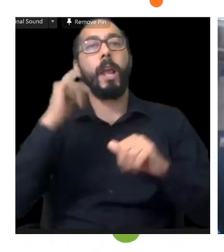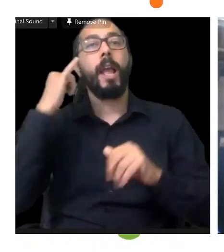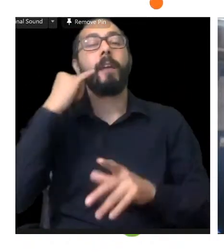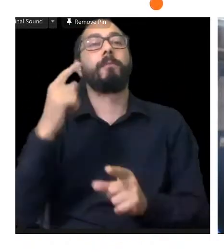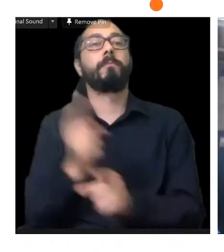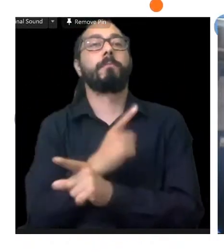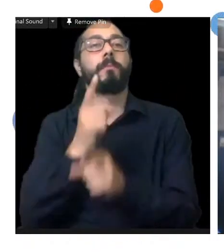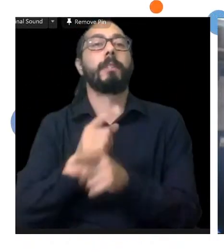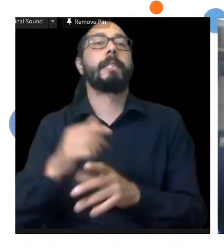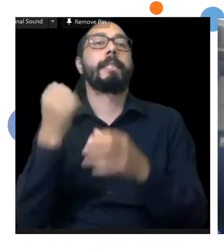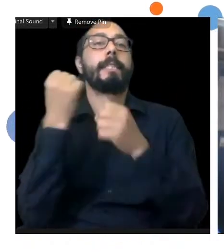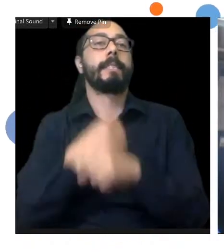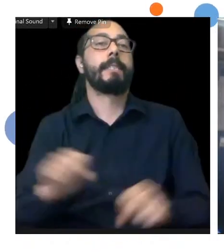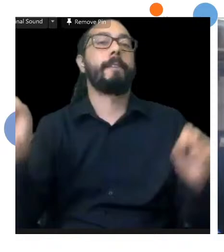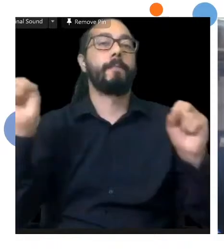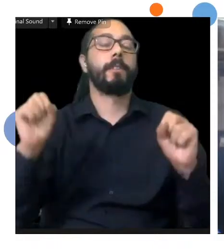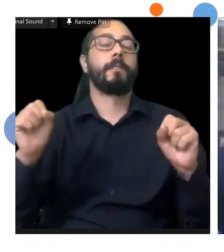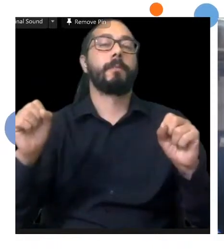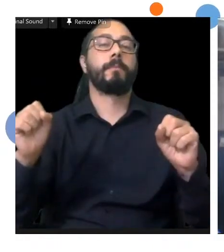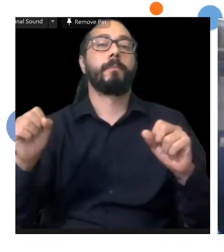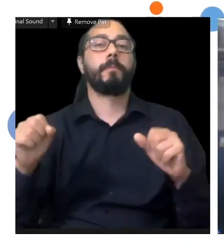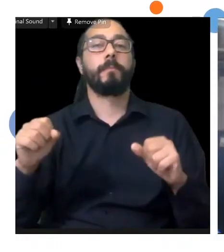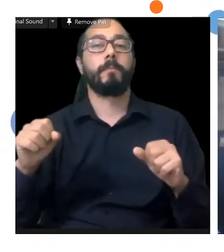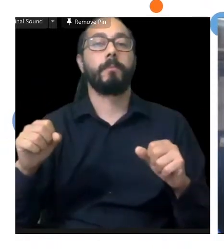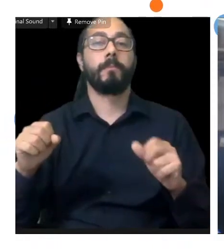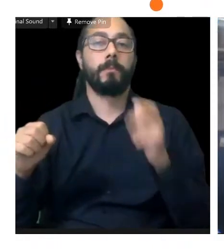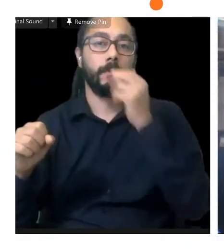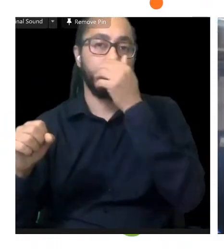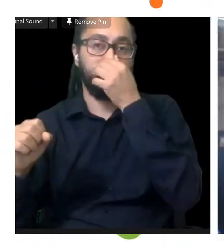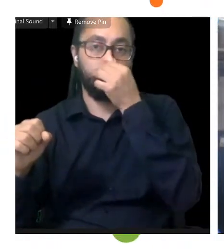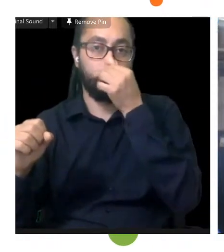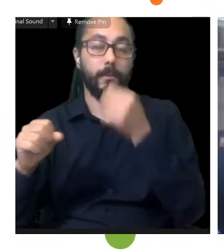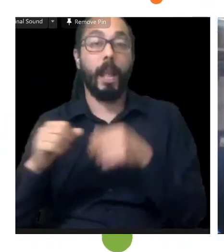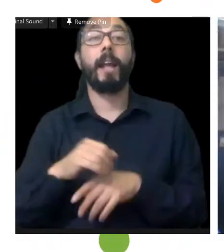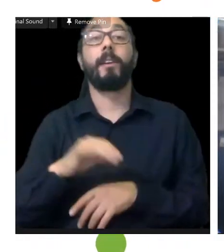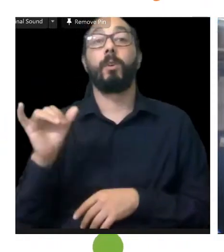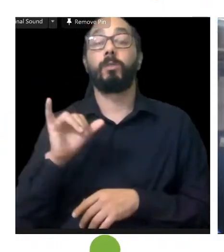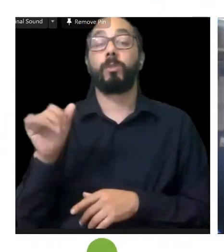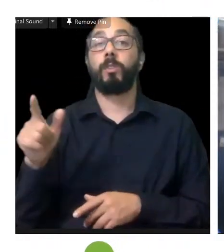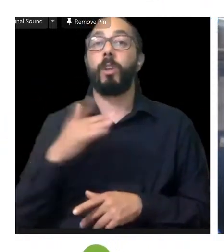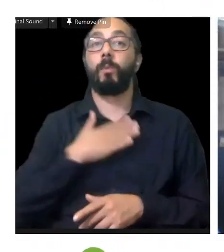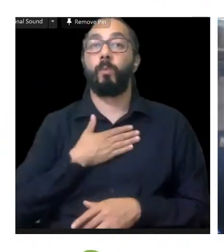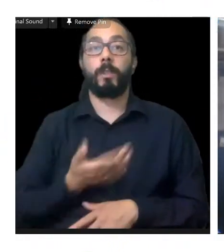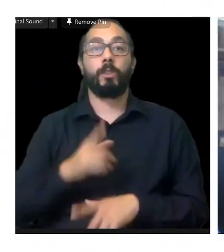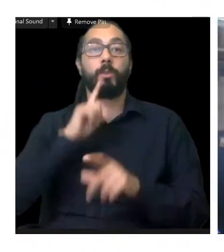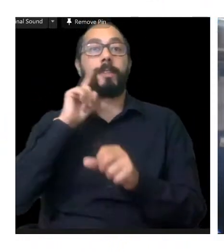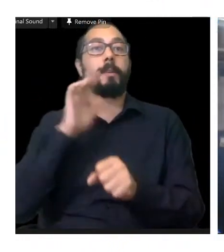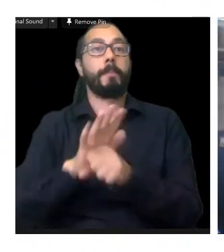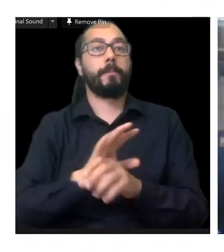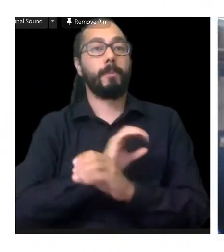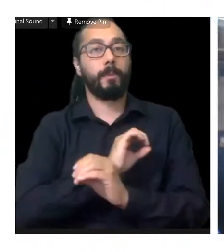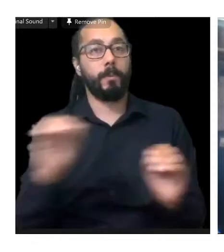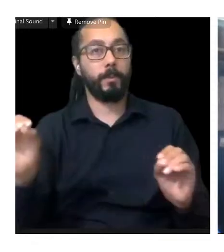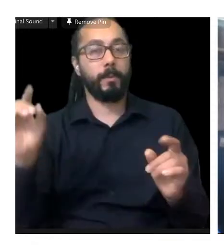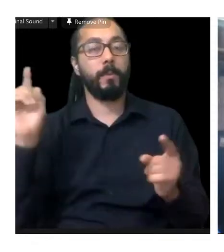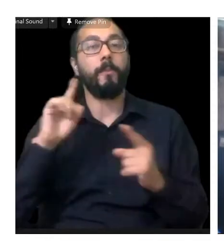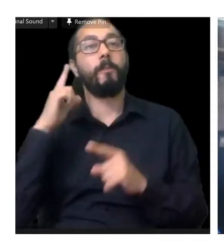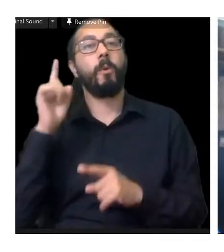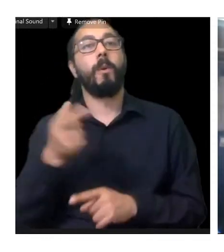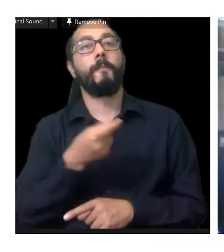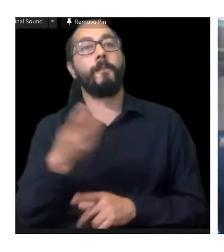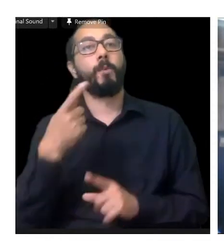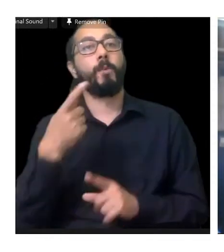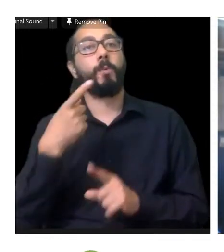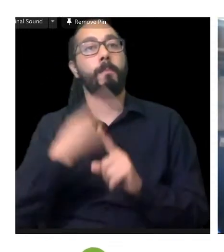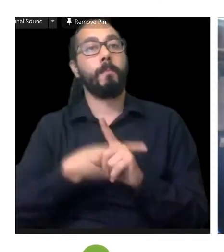place, that they weren't willing to commit to anything for at least a few months in the future. You know, the uncertainty